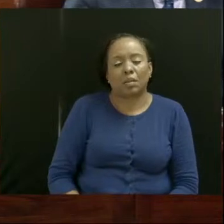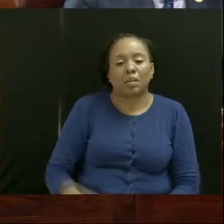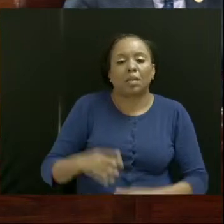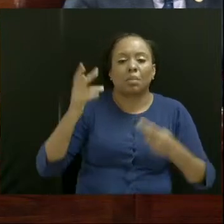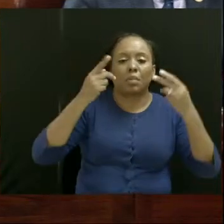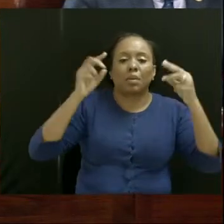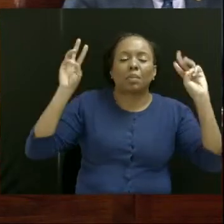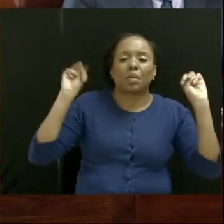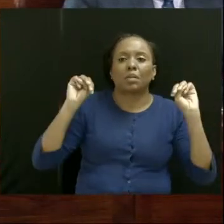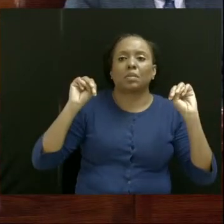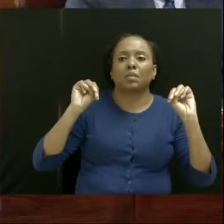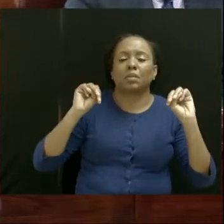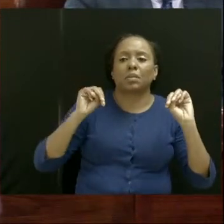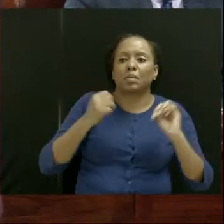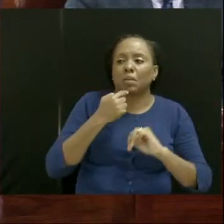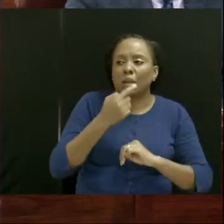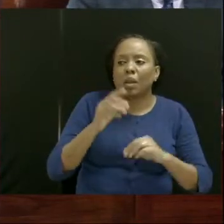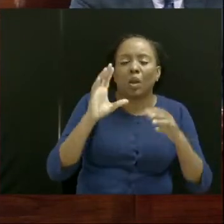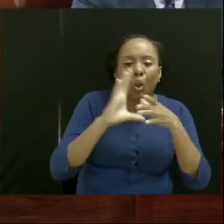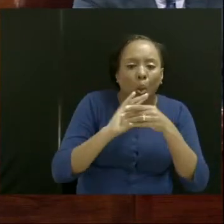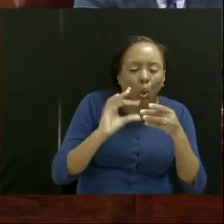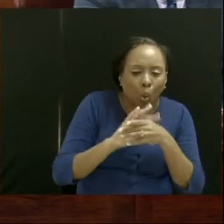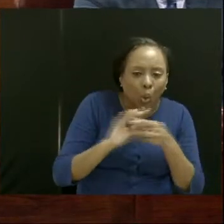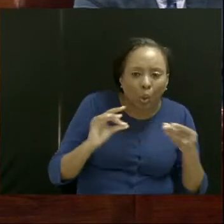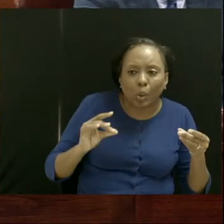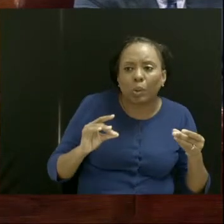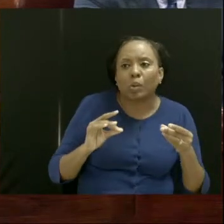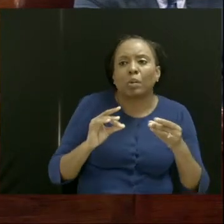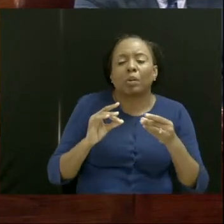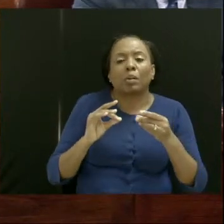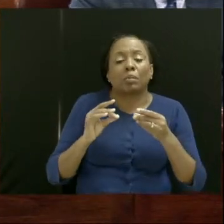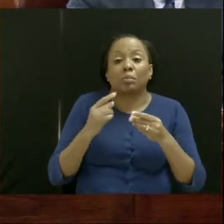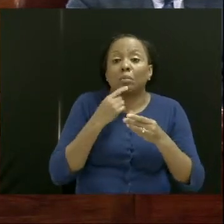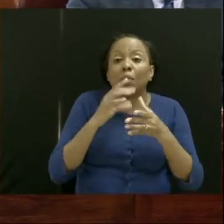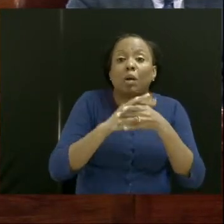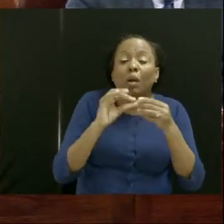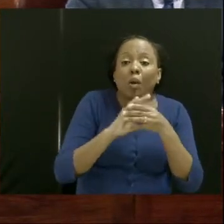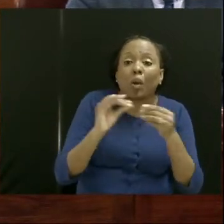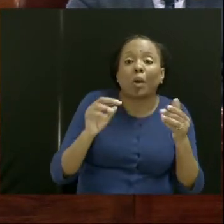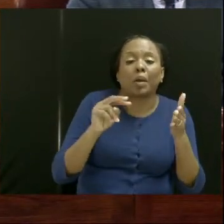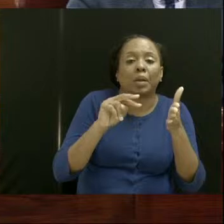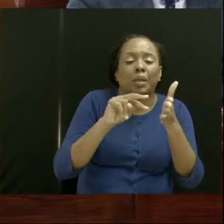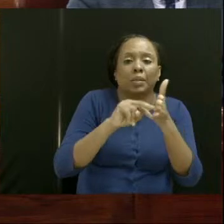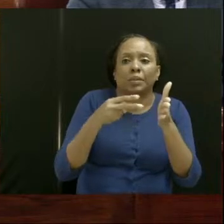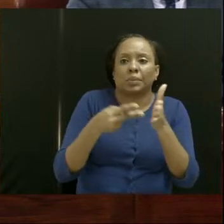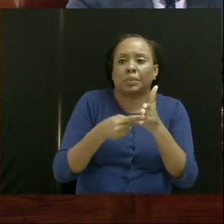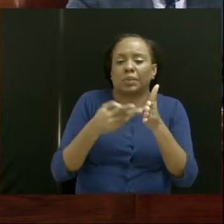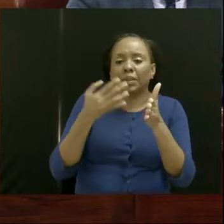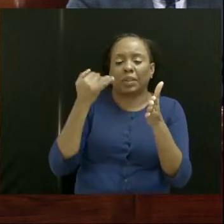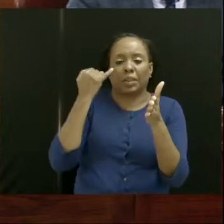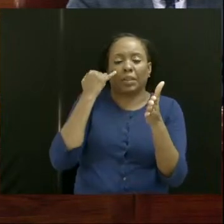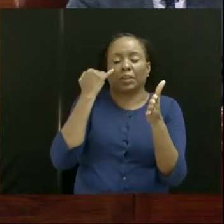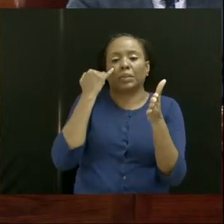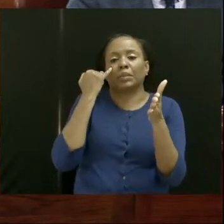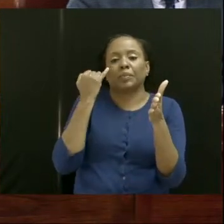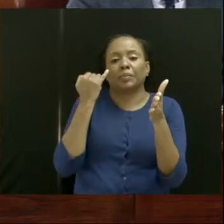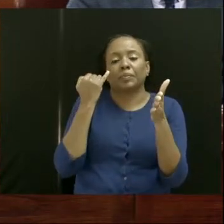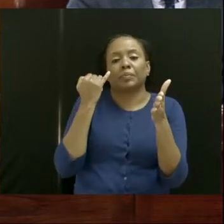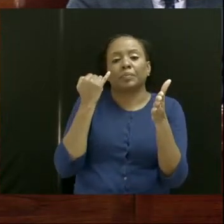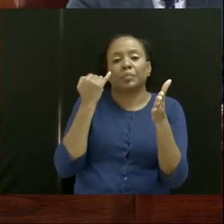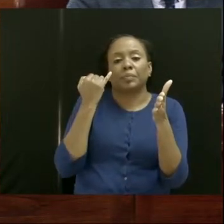well, I think she made reference to today. If you fall into the Prime Minister's 40-foot